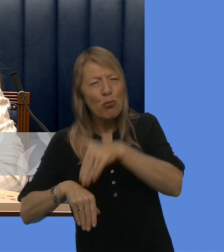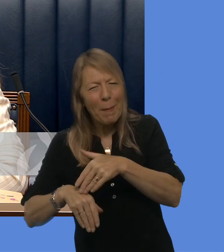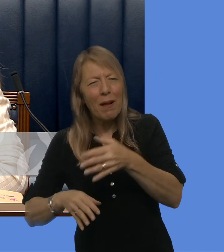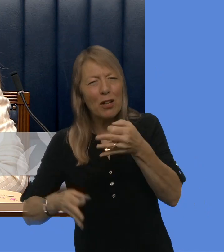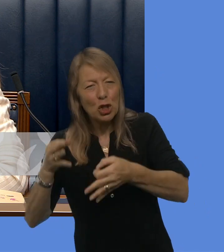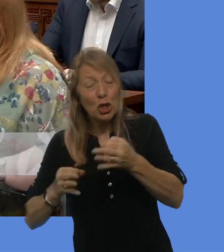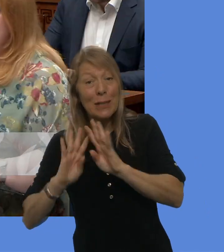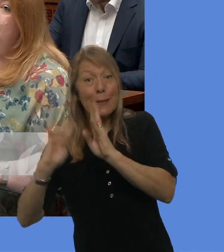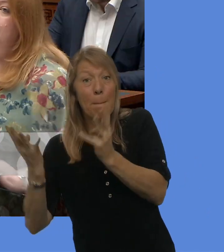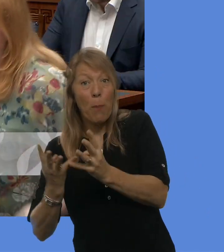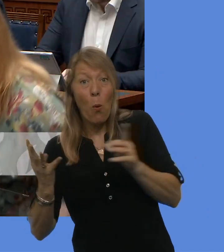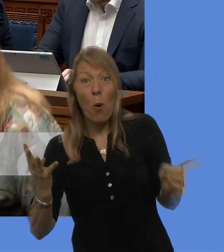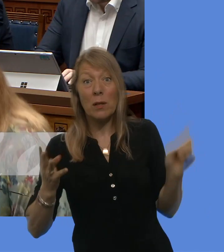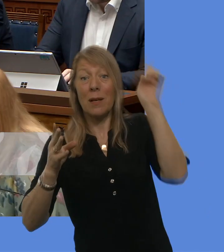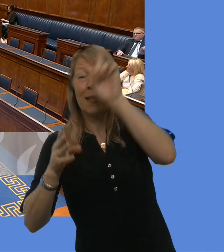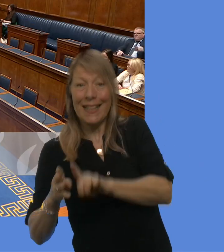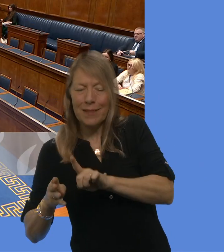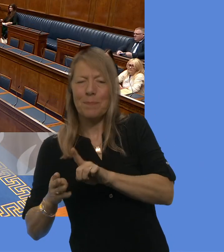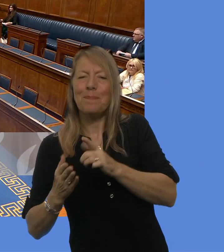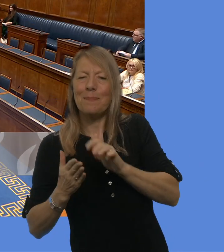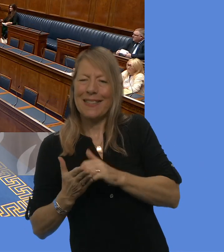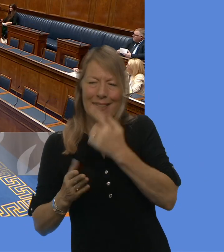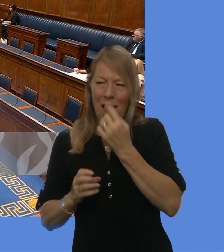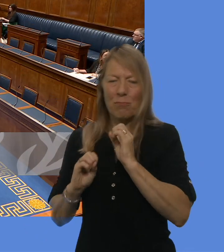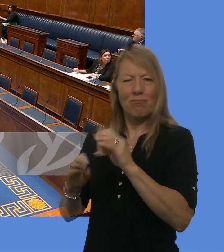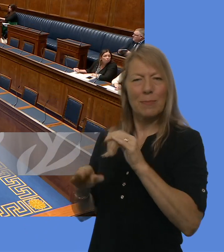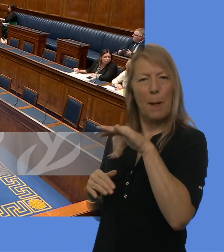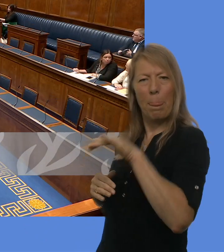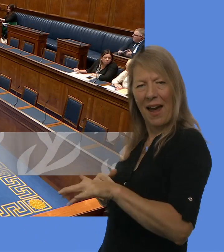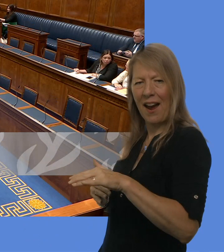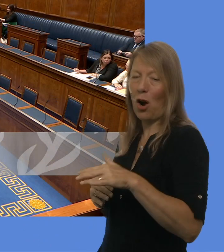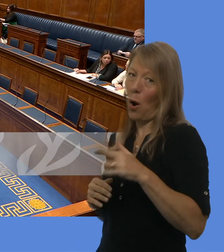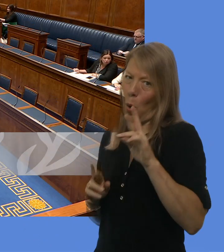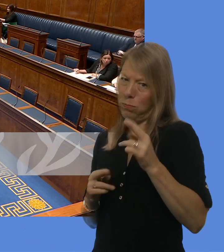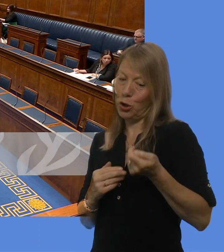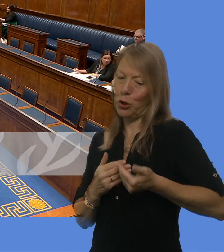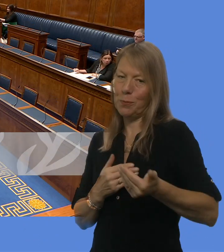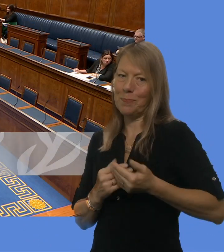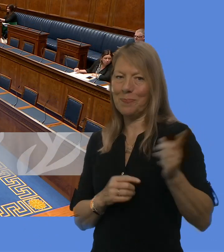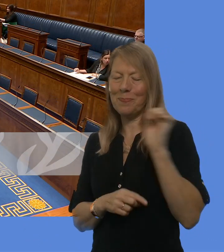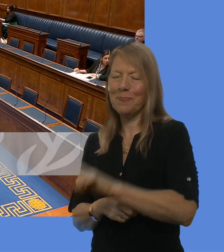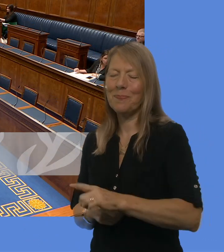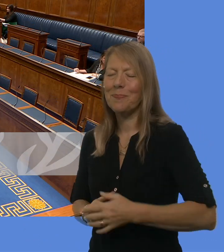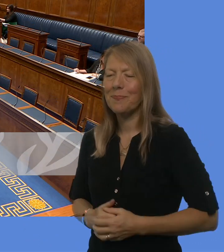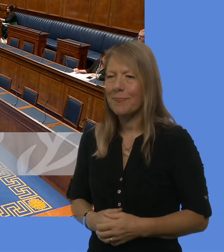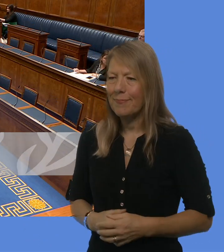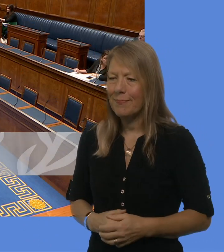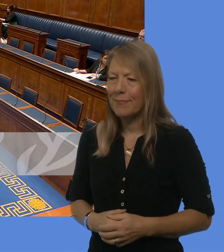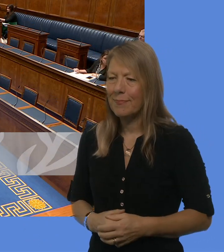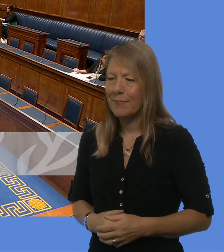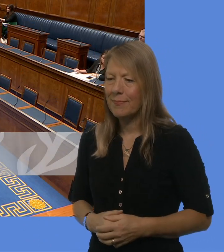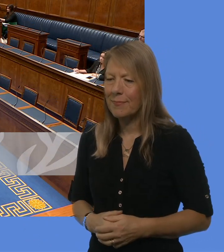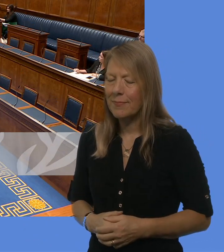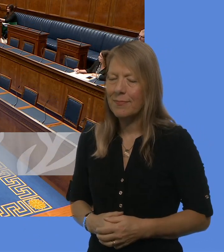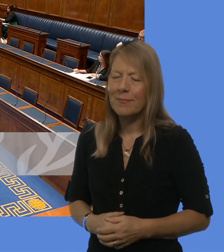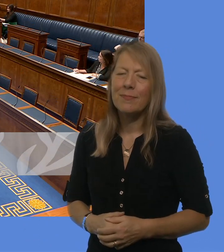justice, she will have a seat at the table. Anna Egan. Thank you, Mr. Speaker, and thank you, Minister, for your answers so far. Can I